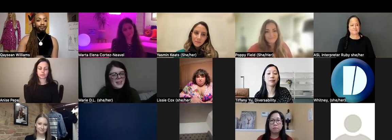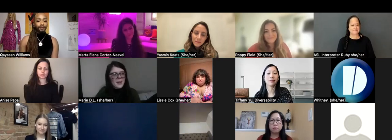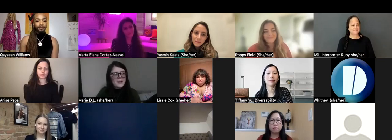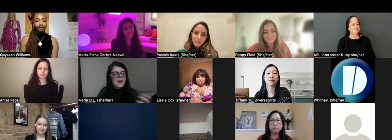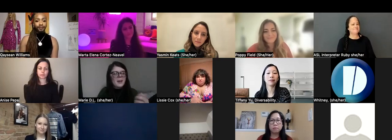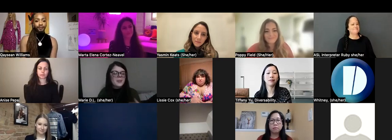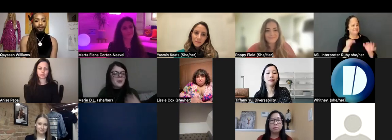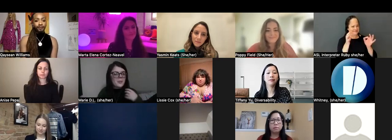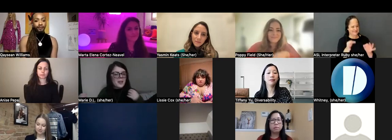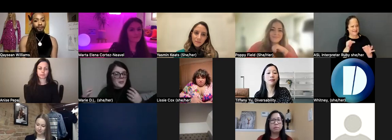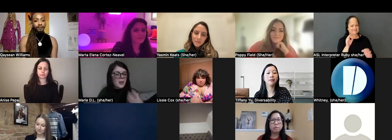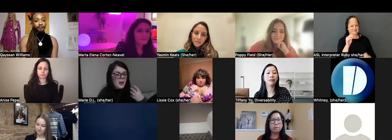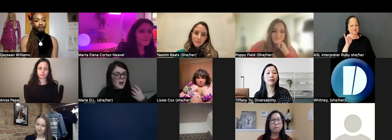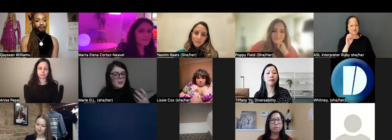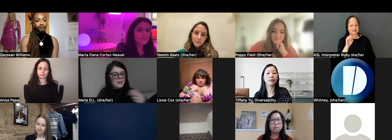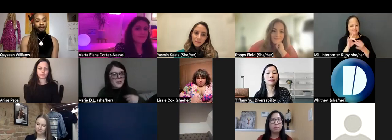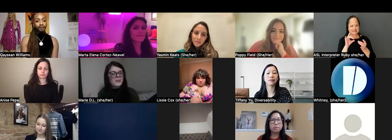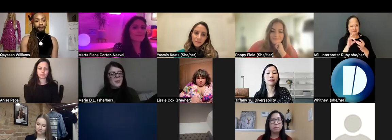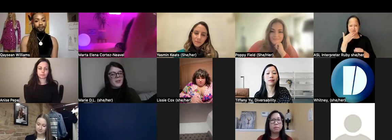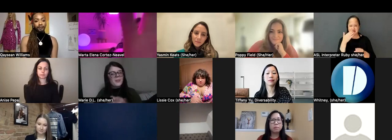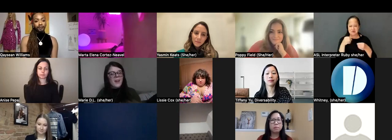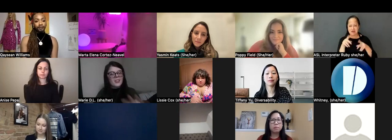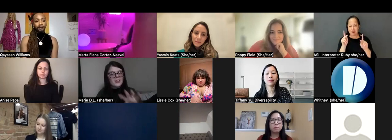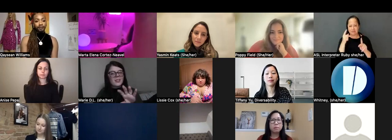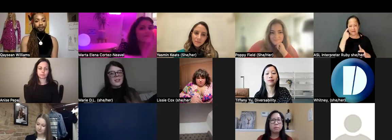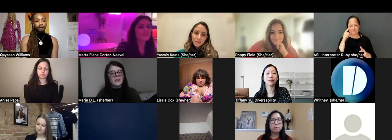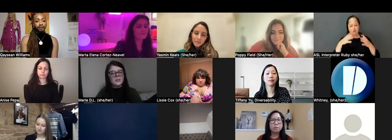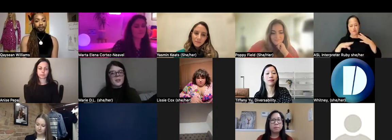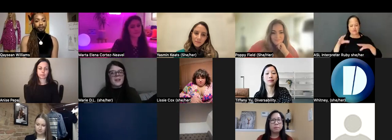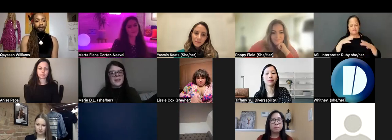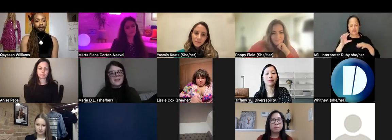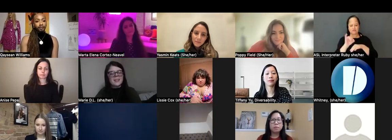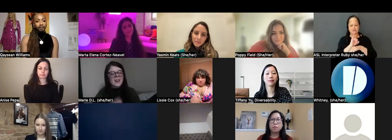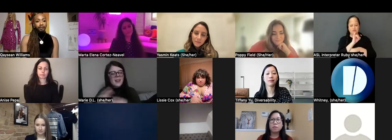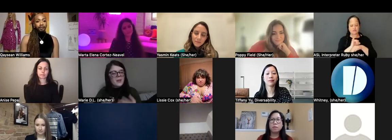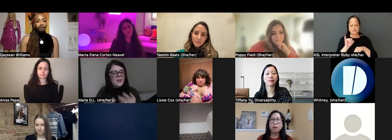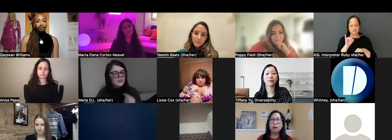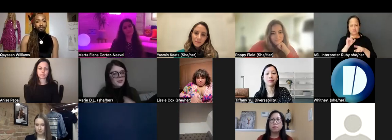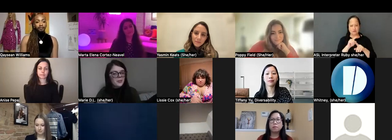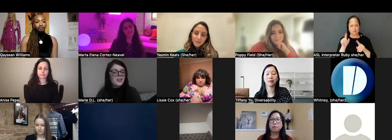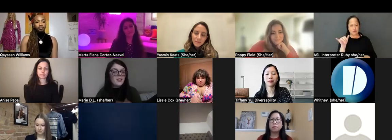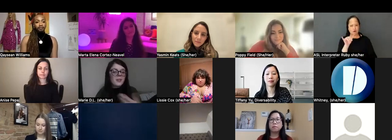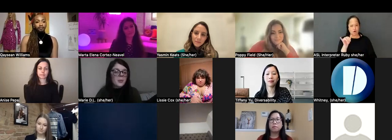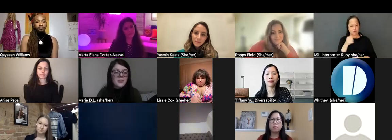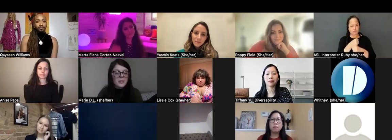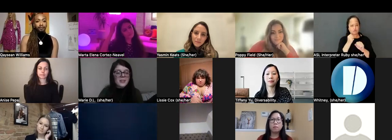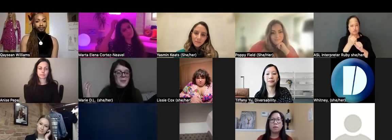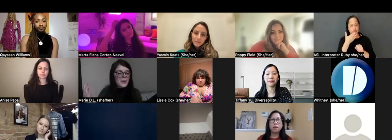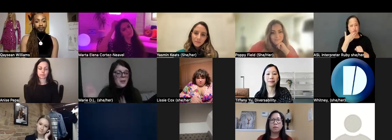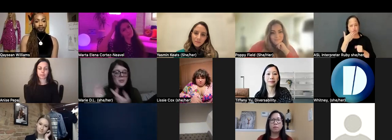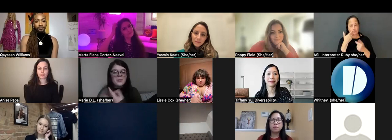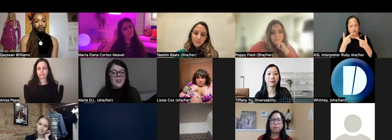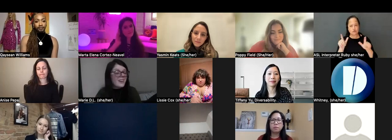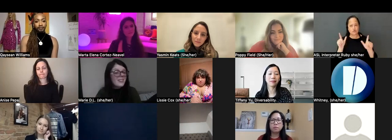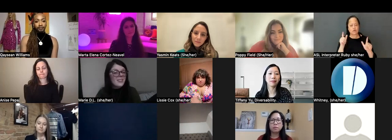Definitely. And that would not only create a great opportunity for the fashion industry, but it would also create a great opportunity for